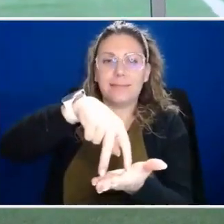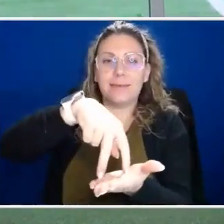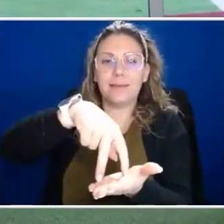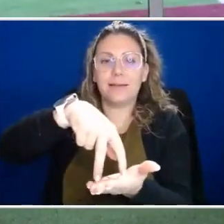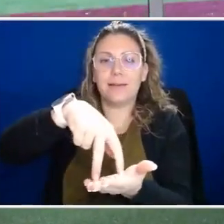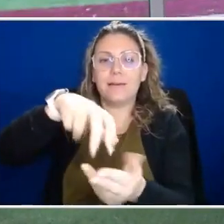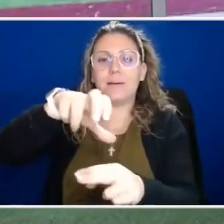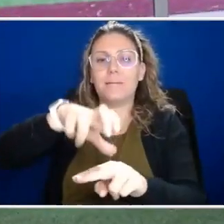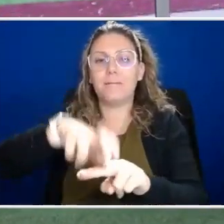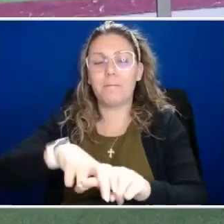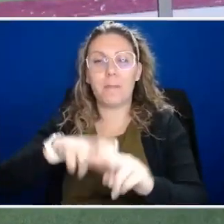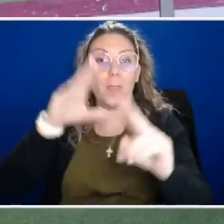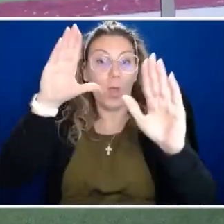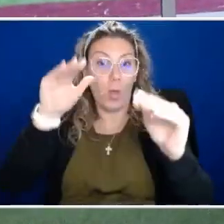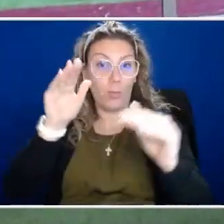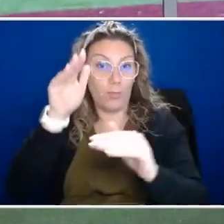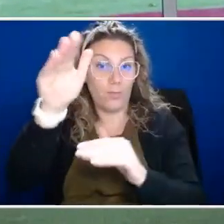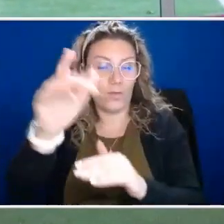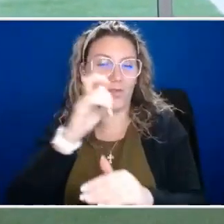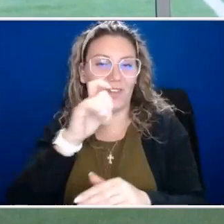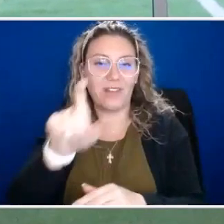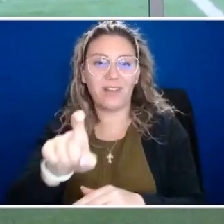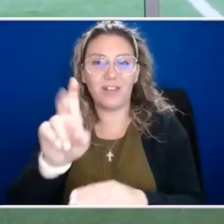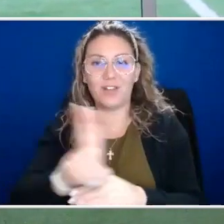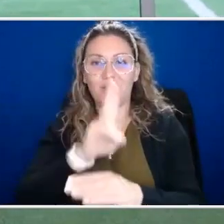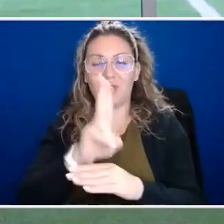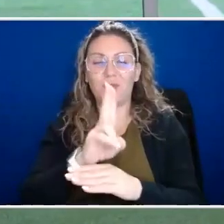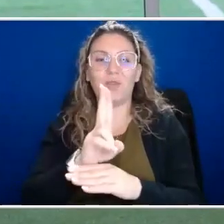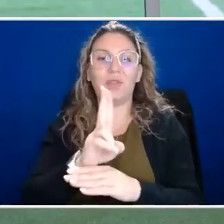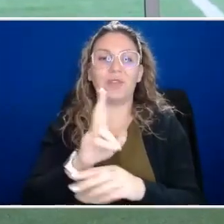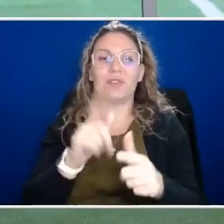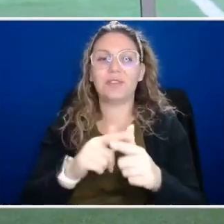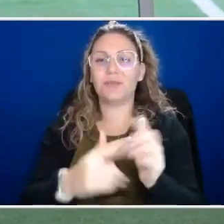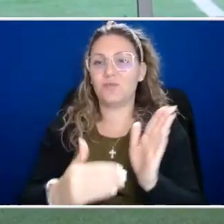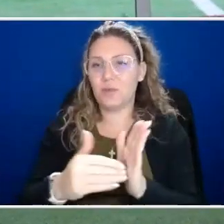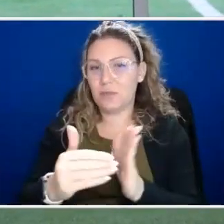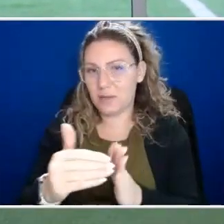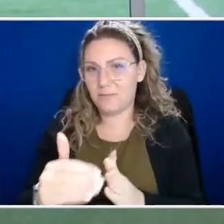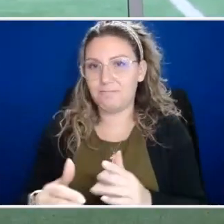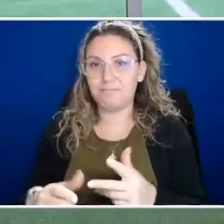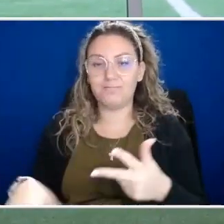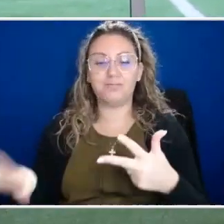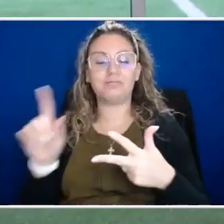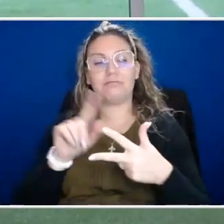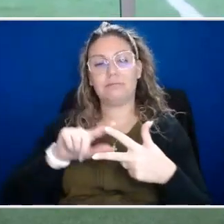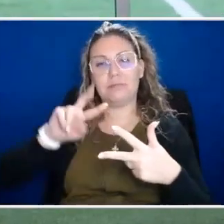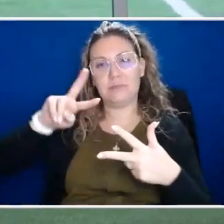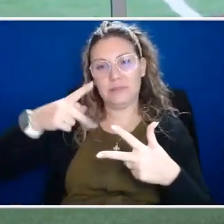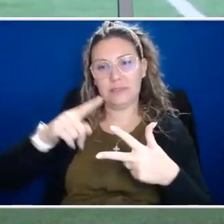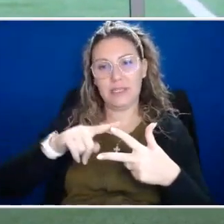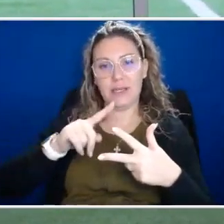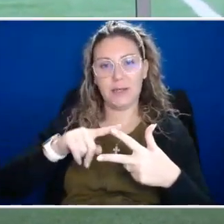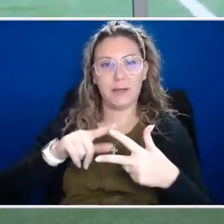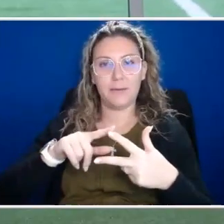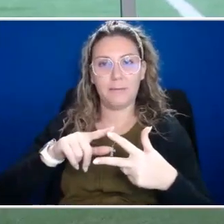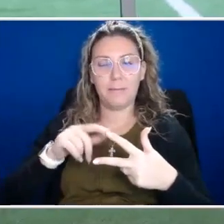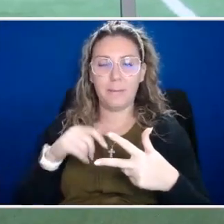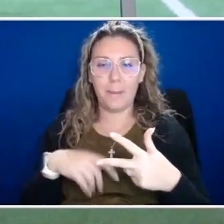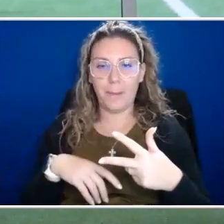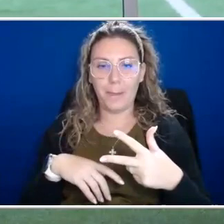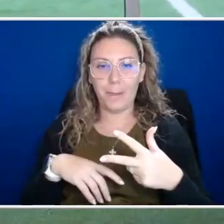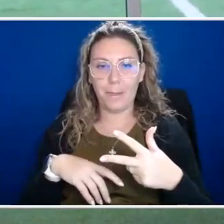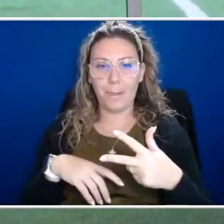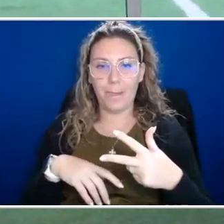not. And then just repeating there. Okay. And then to step that up a little bit to test